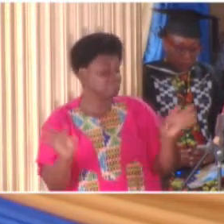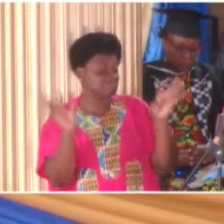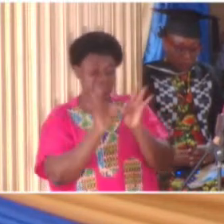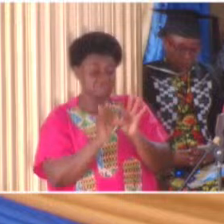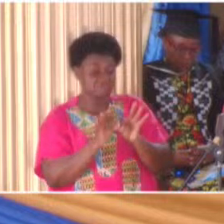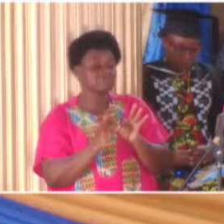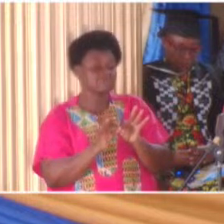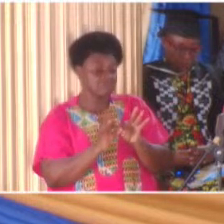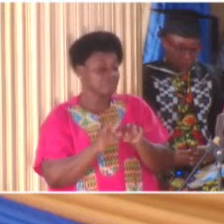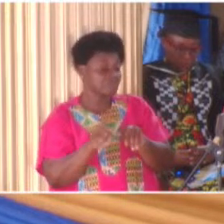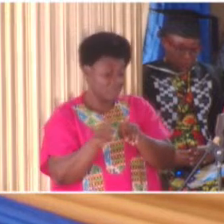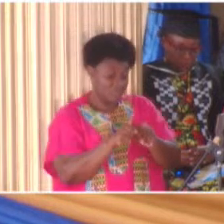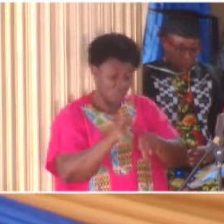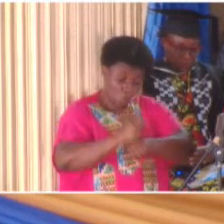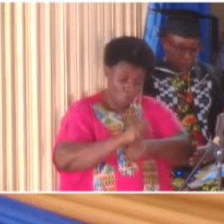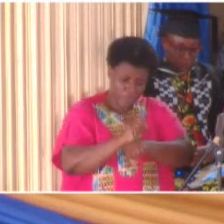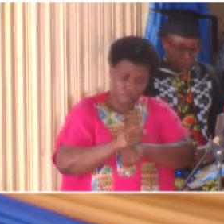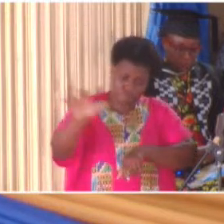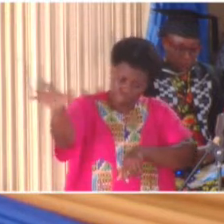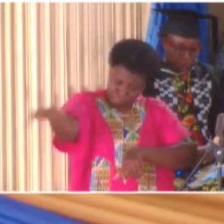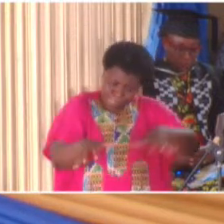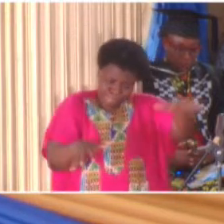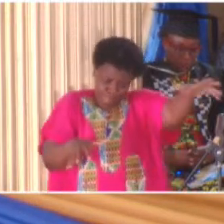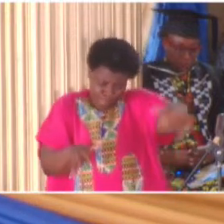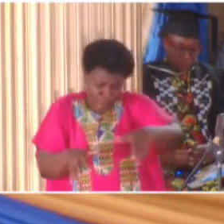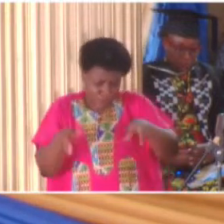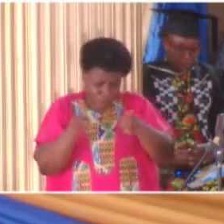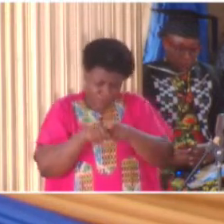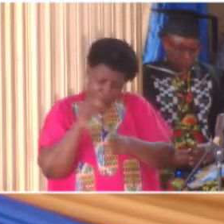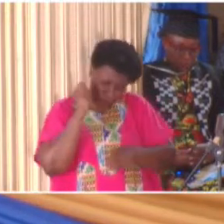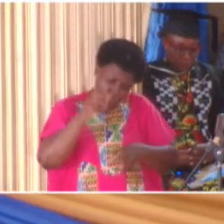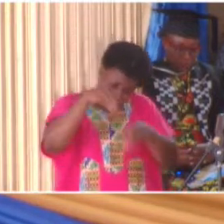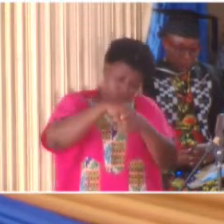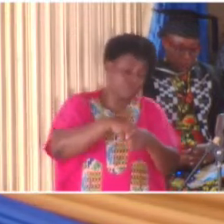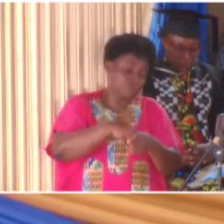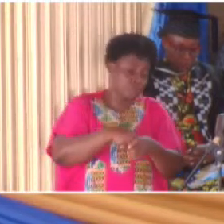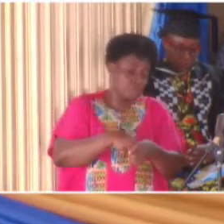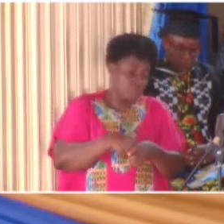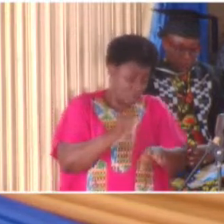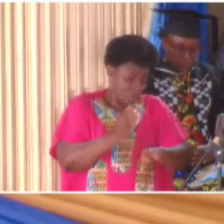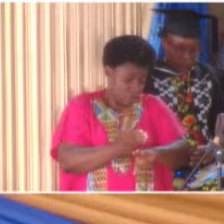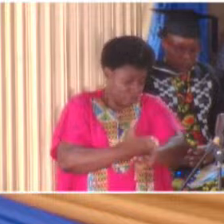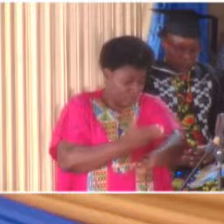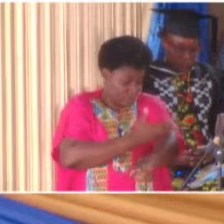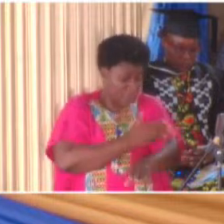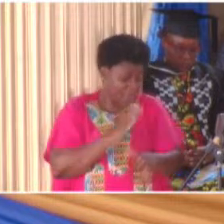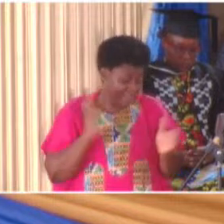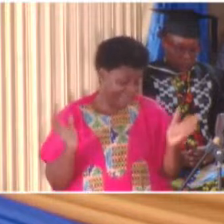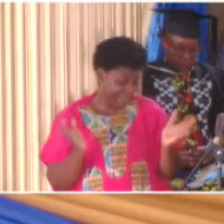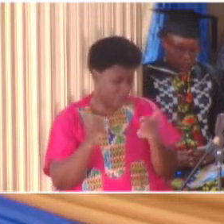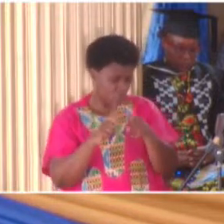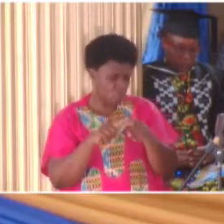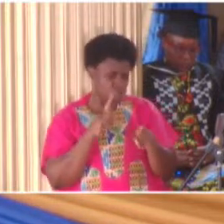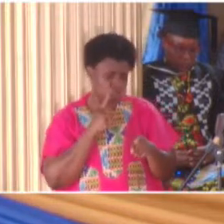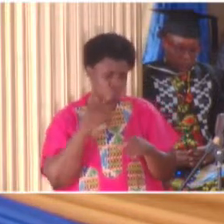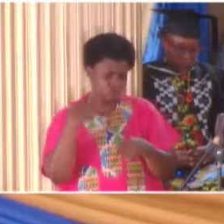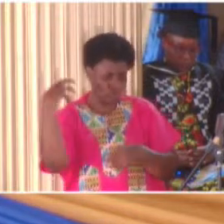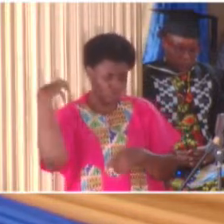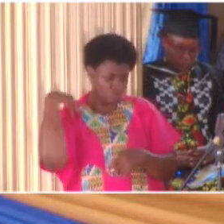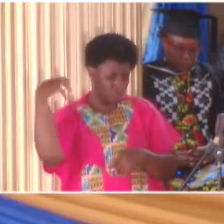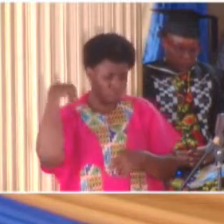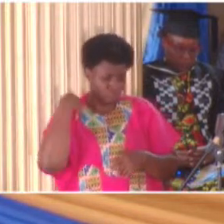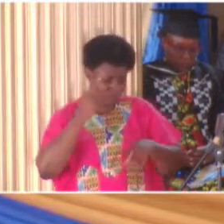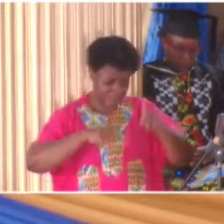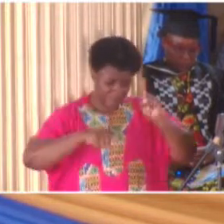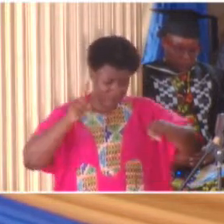that as you work, you have this in your mind. As you progress, I encourage you to champion diversity and